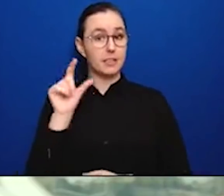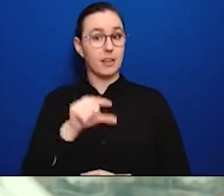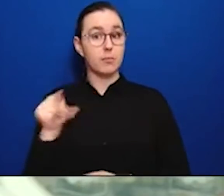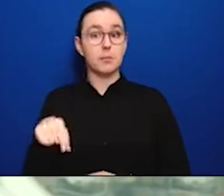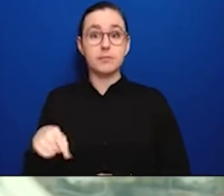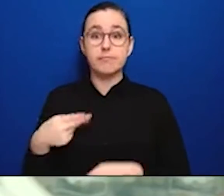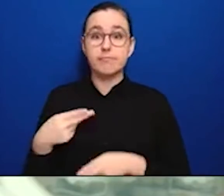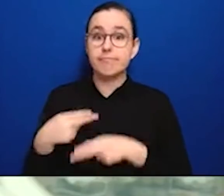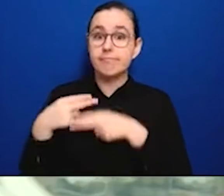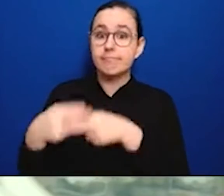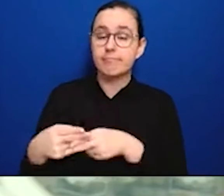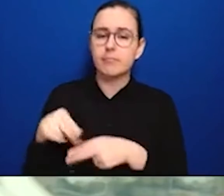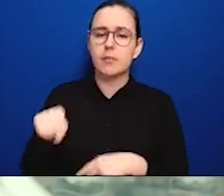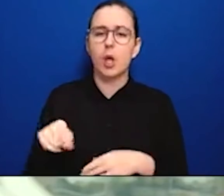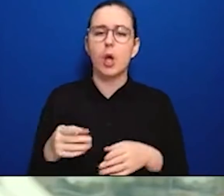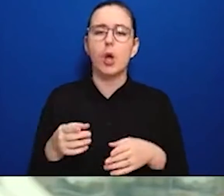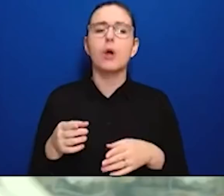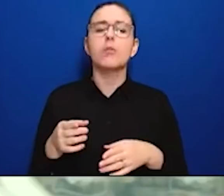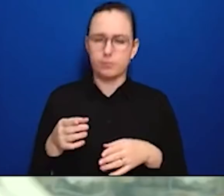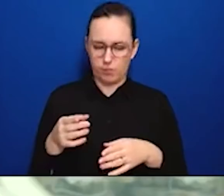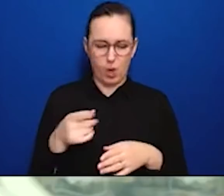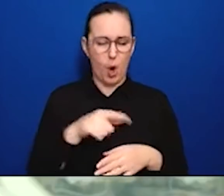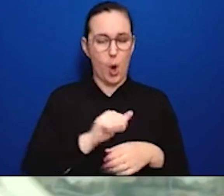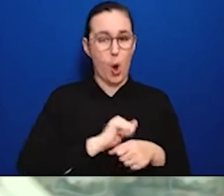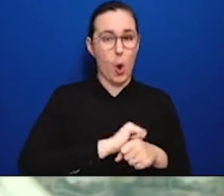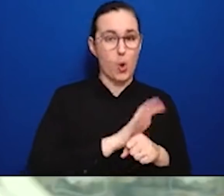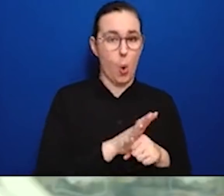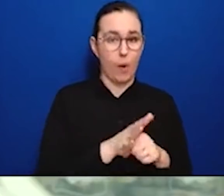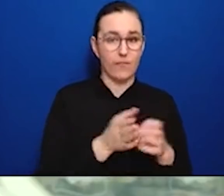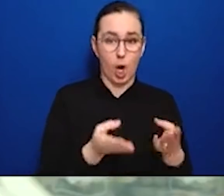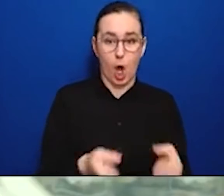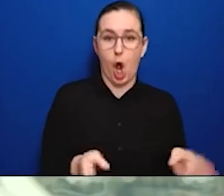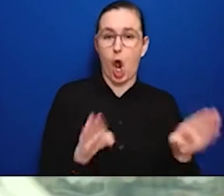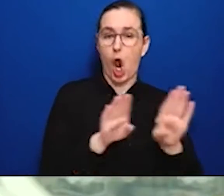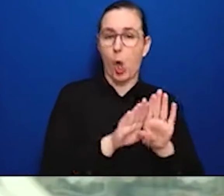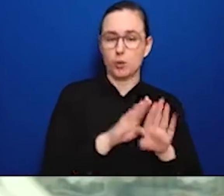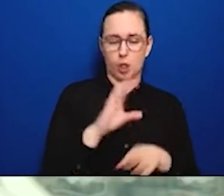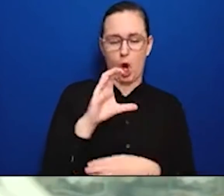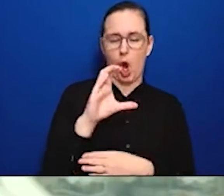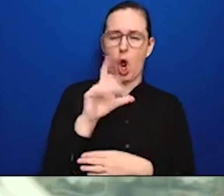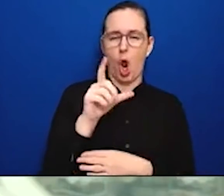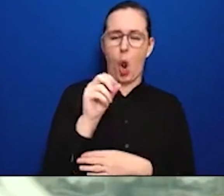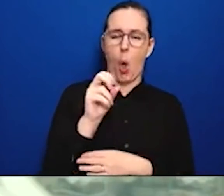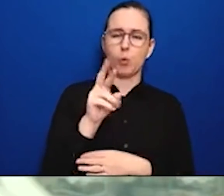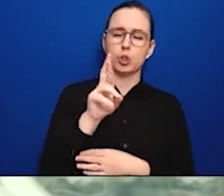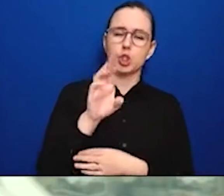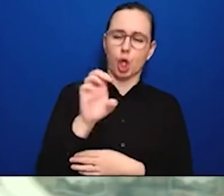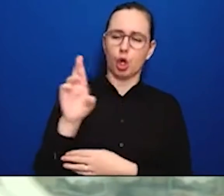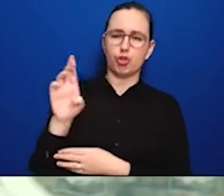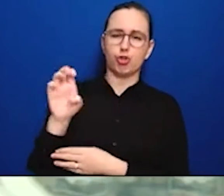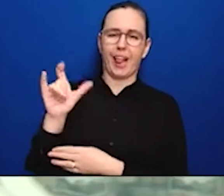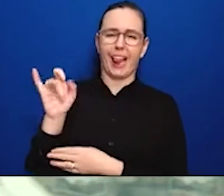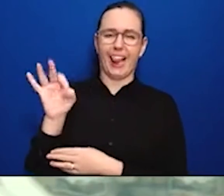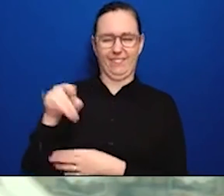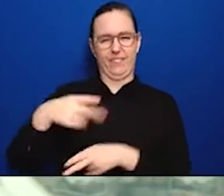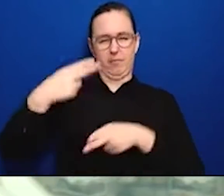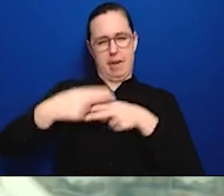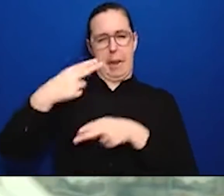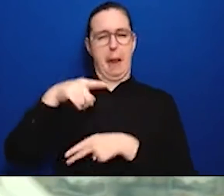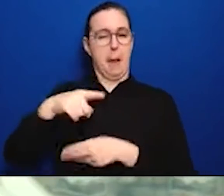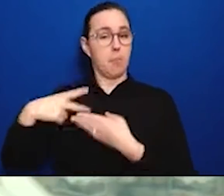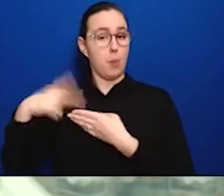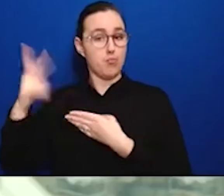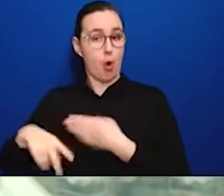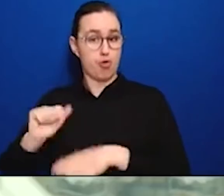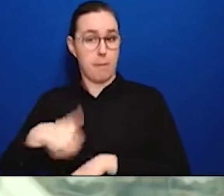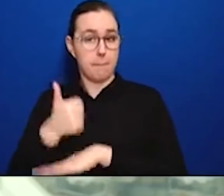Relief Grant. This new grant will be available for businesses that have been ordered closed by the recent public health order.